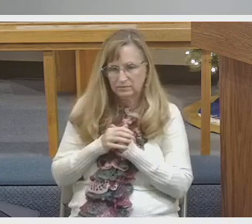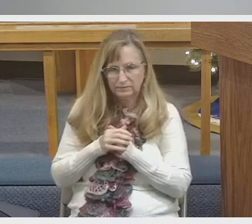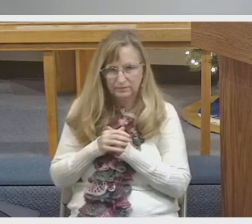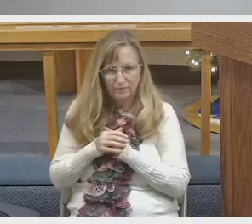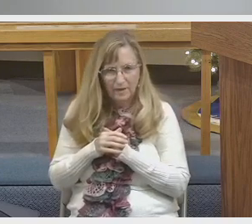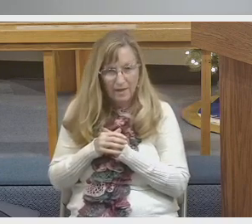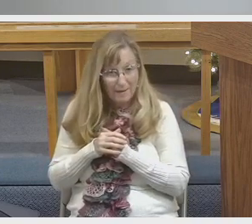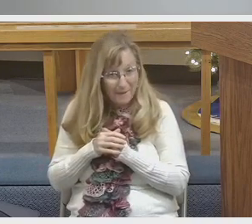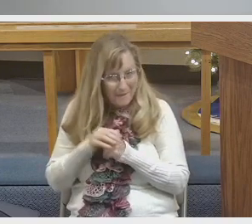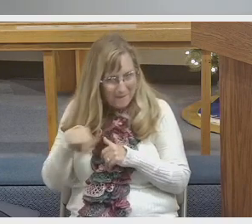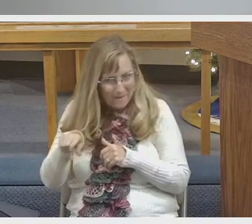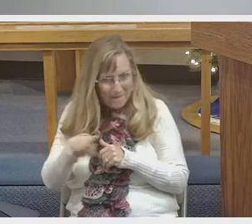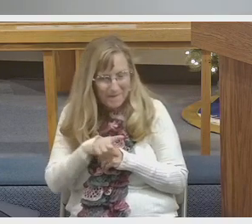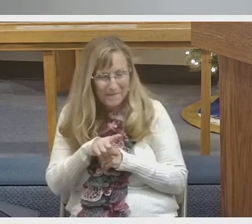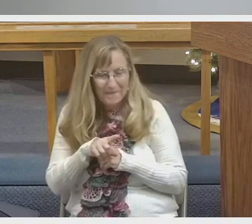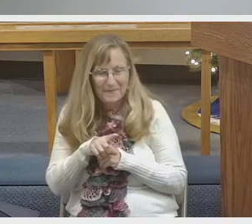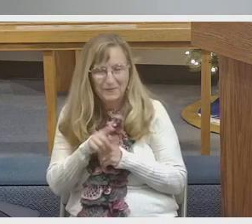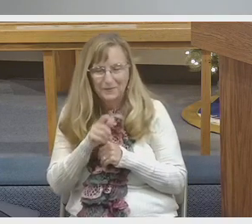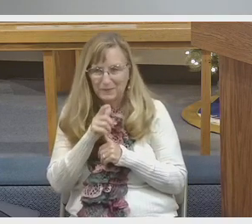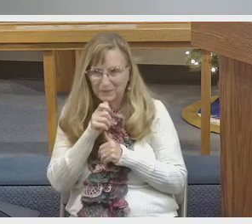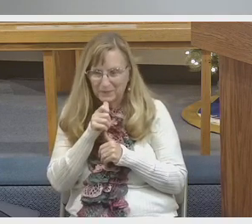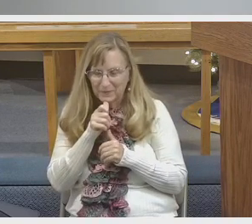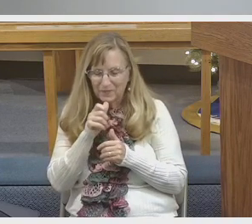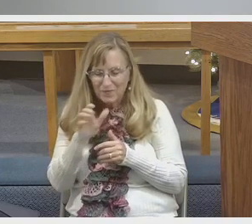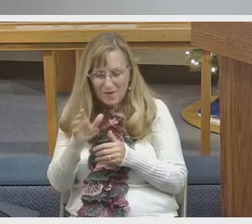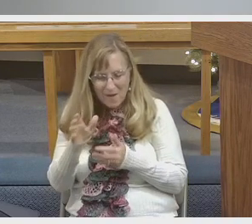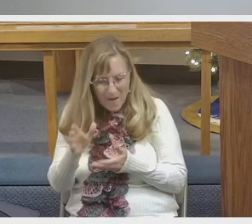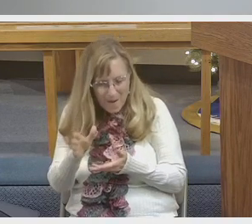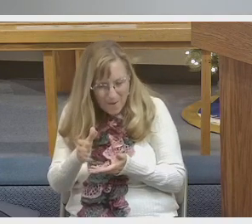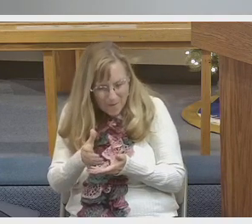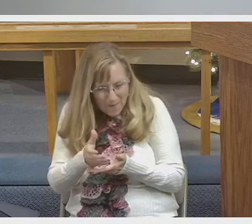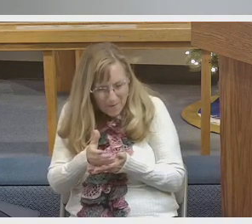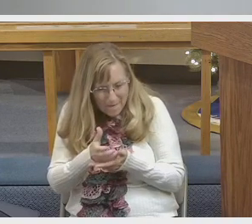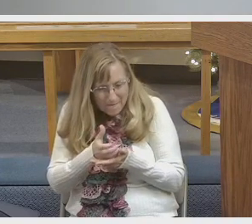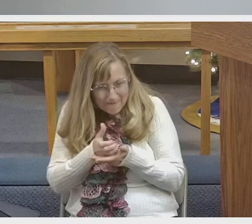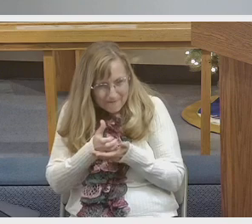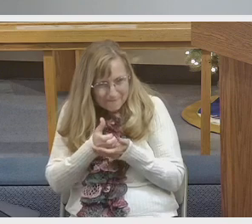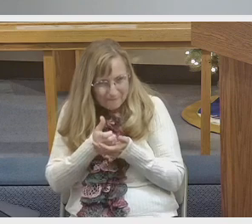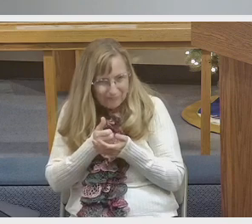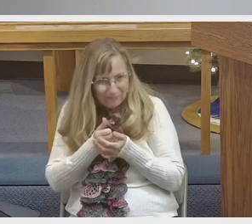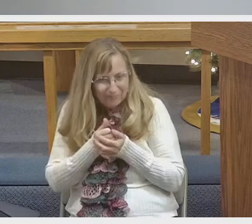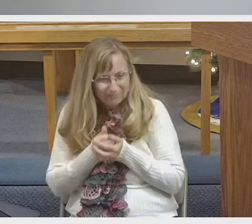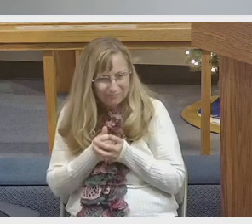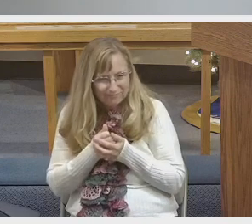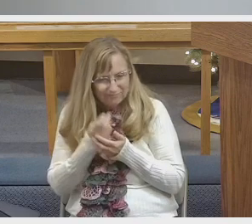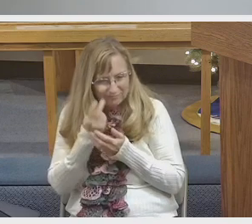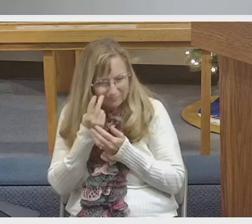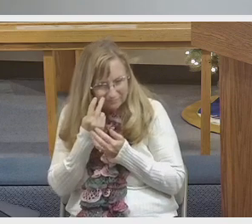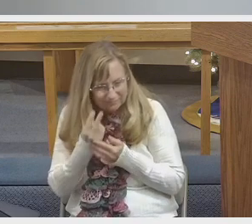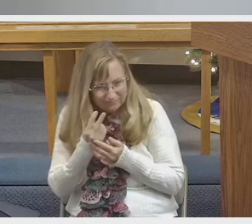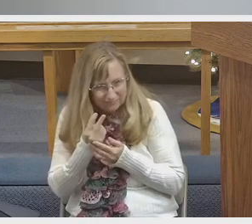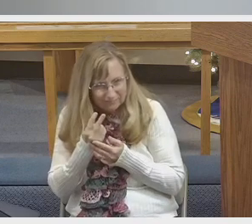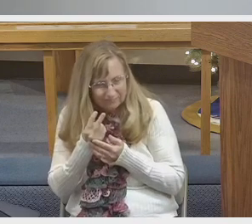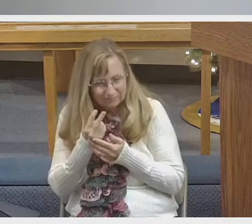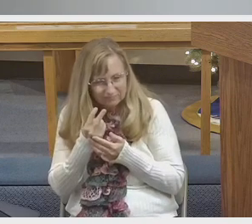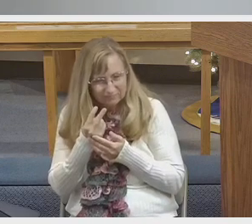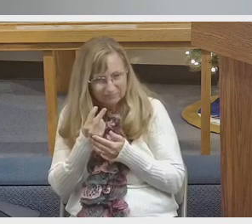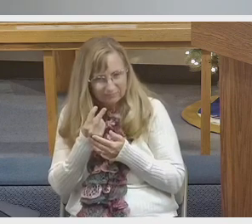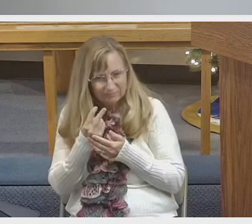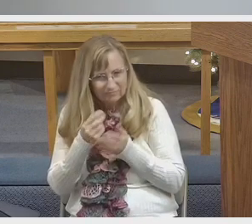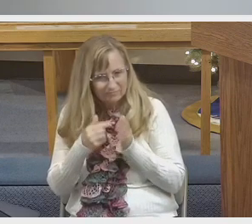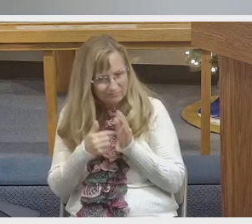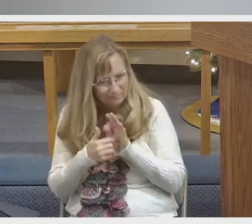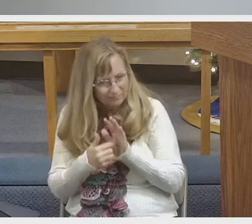dig a little deeper and see just how divisive Jesus is, as Simeon talked about, the rising